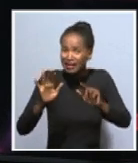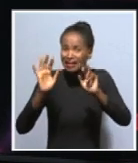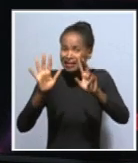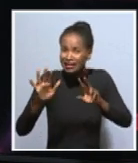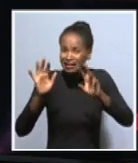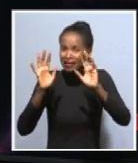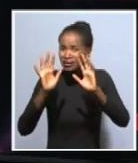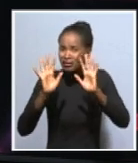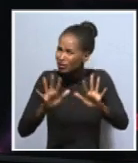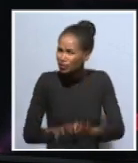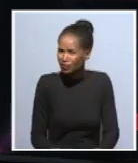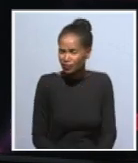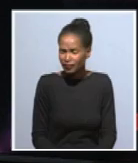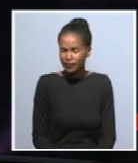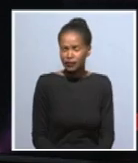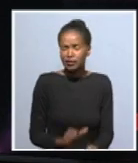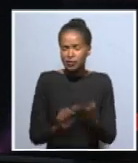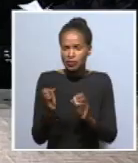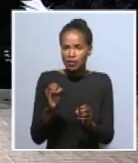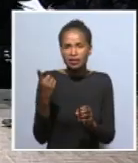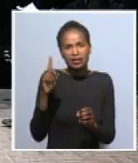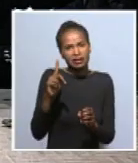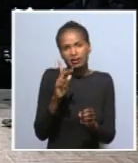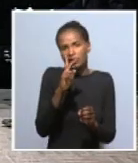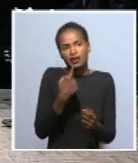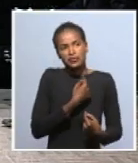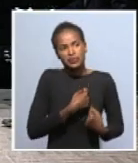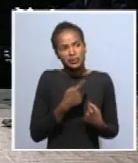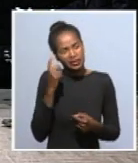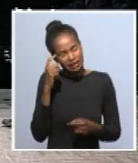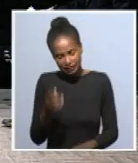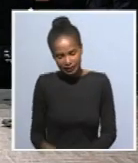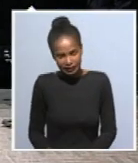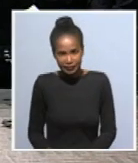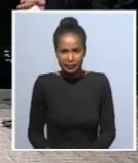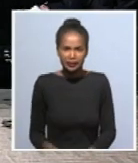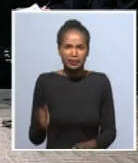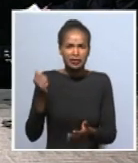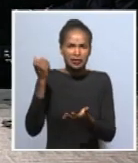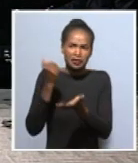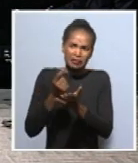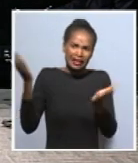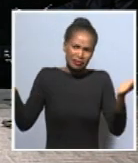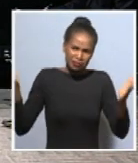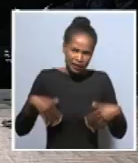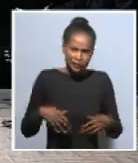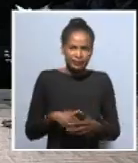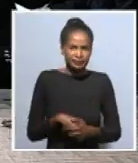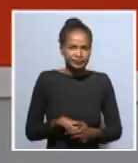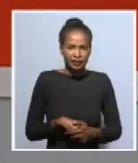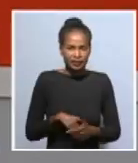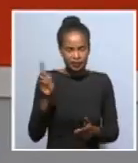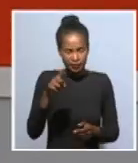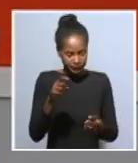process of recovering that money. Very well. Mr. Mbula, unfortunately, we need to wrap up. We need to continue these very important conversations.